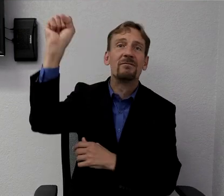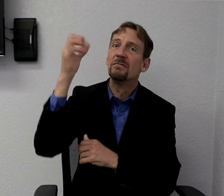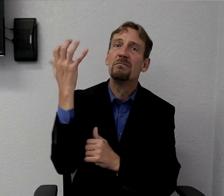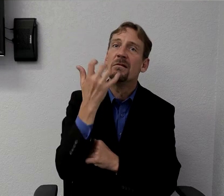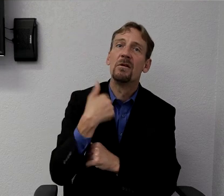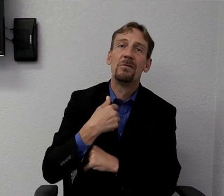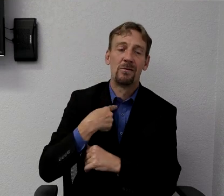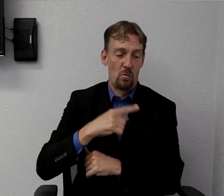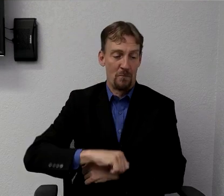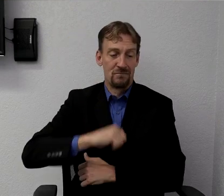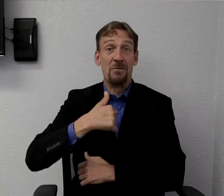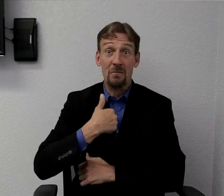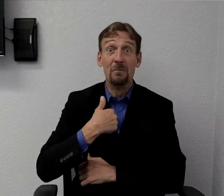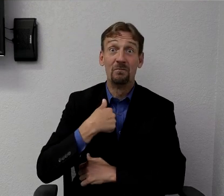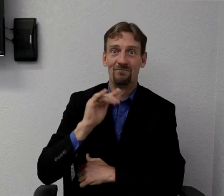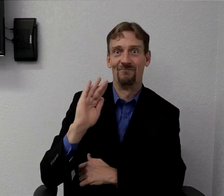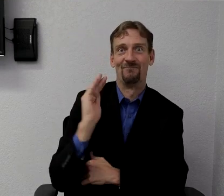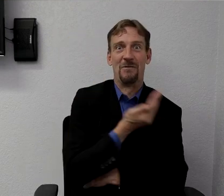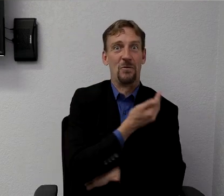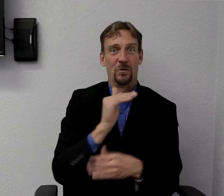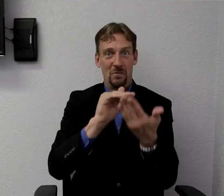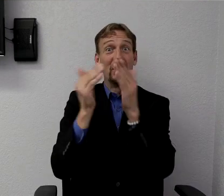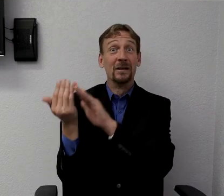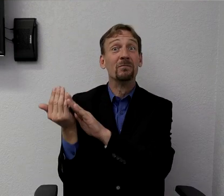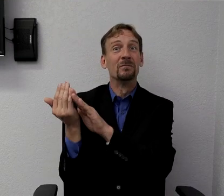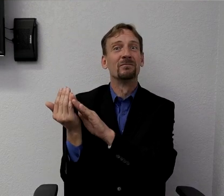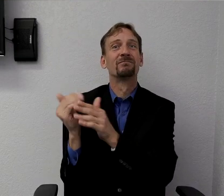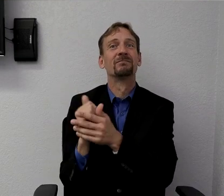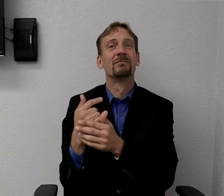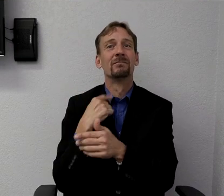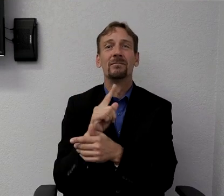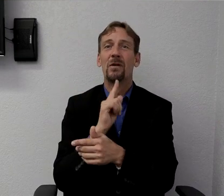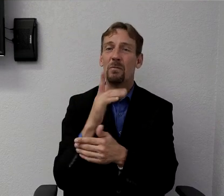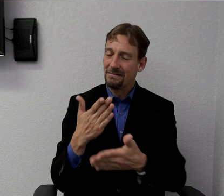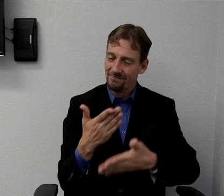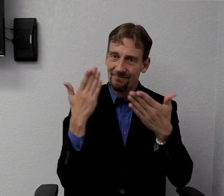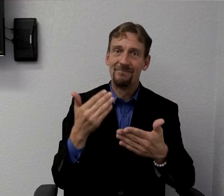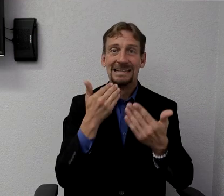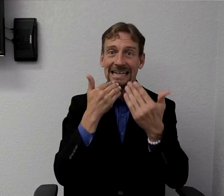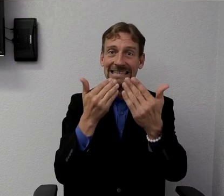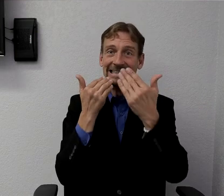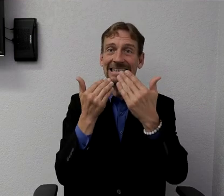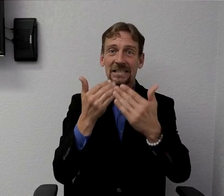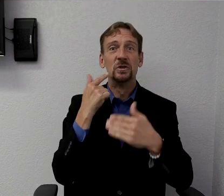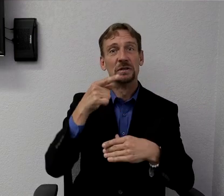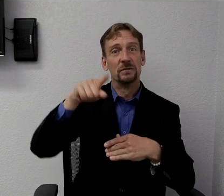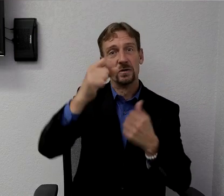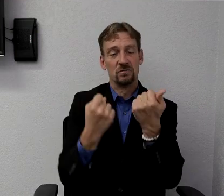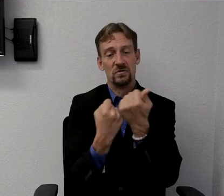our community, and just our gratitude to all of you for supporting us during these difficult